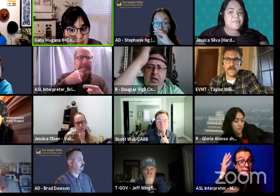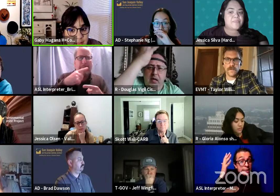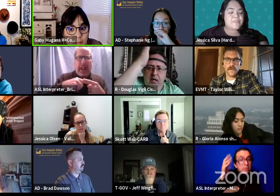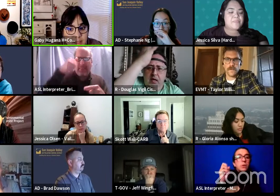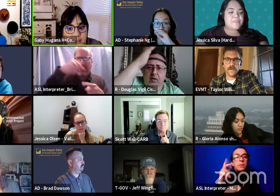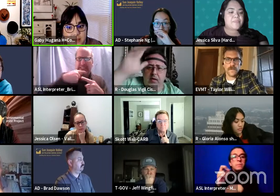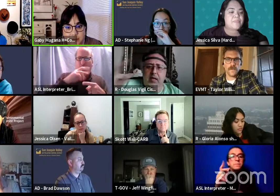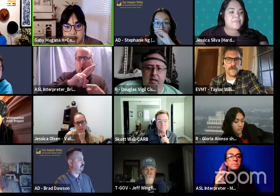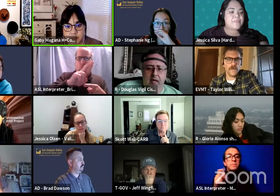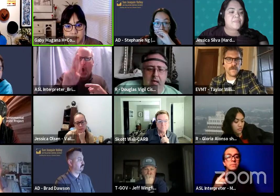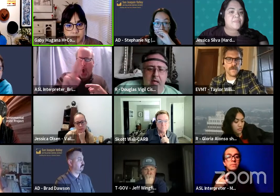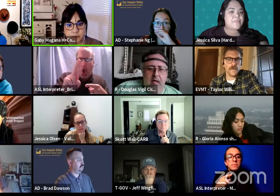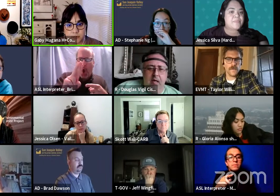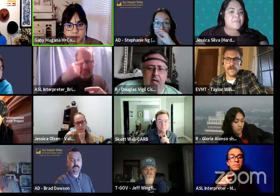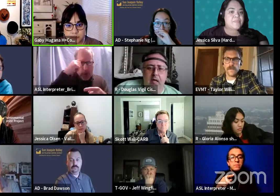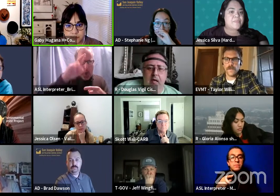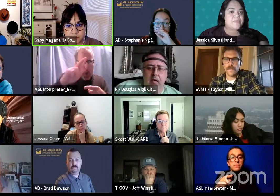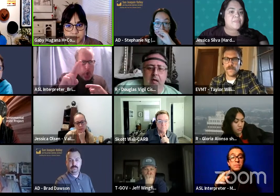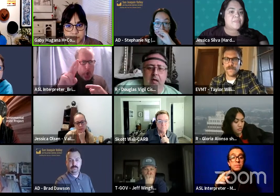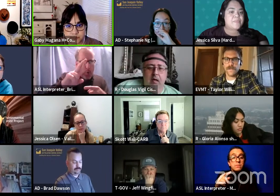some videos in the meantime.